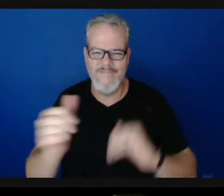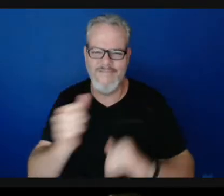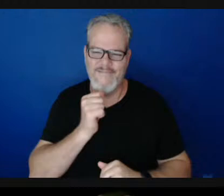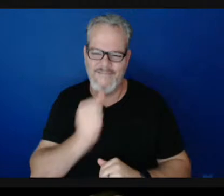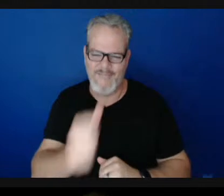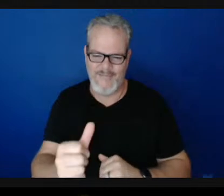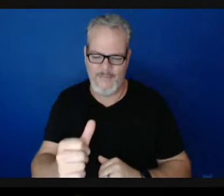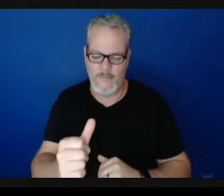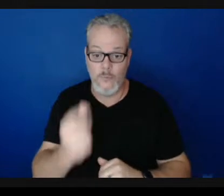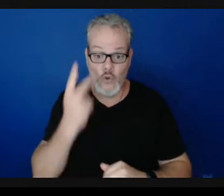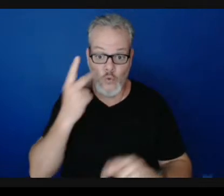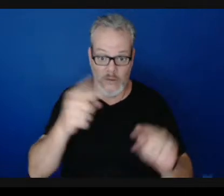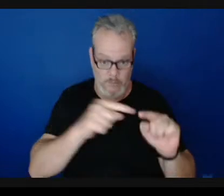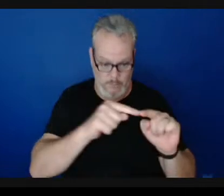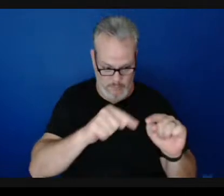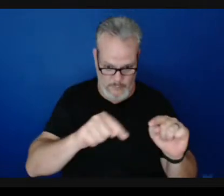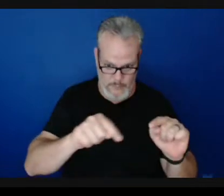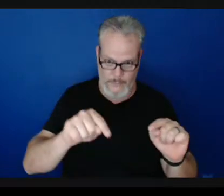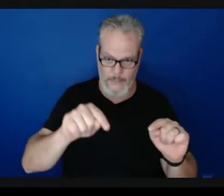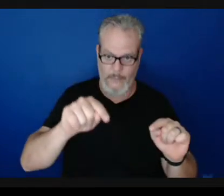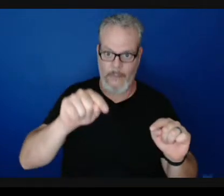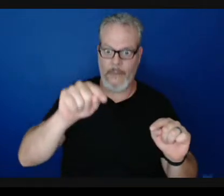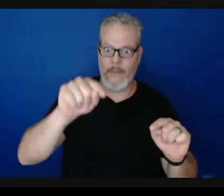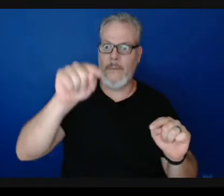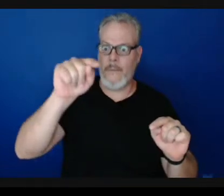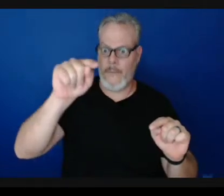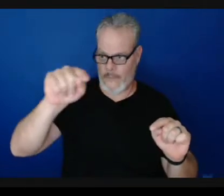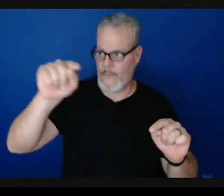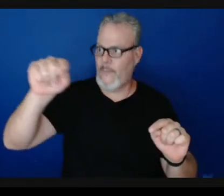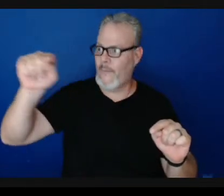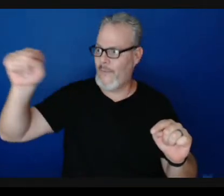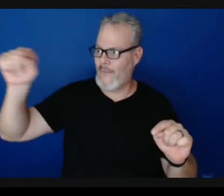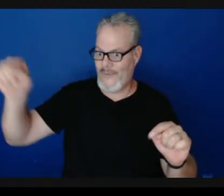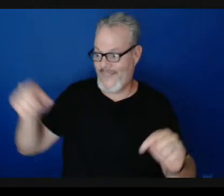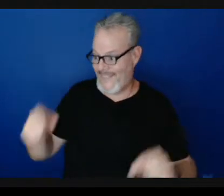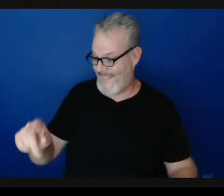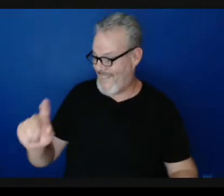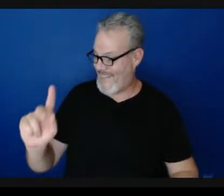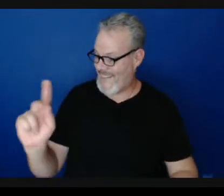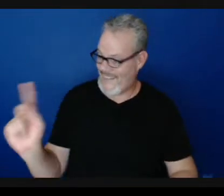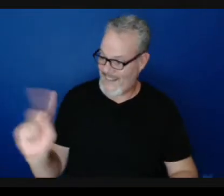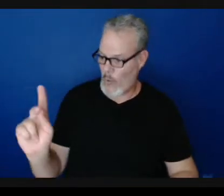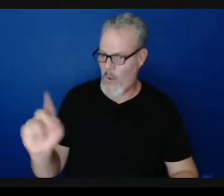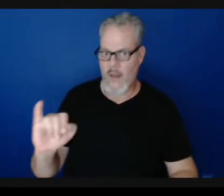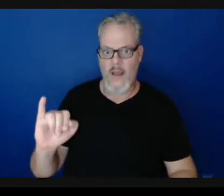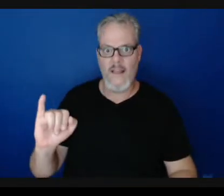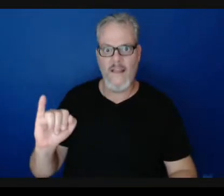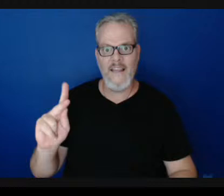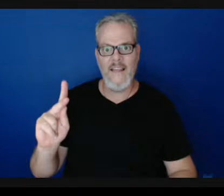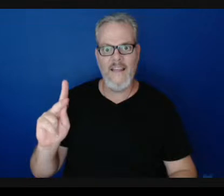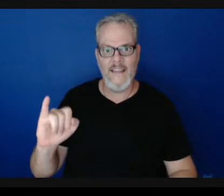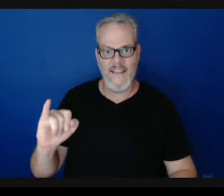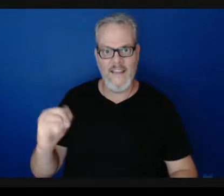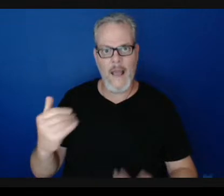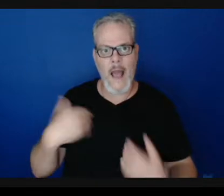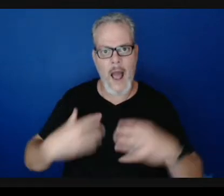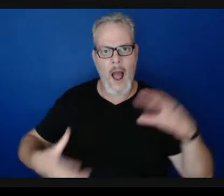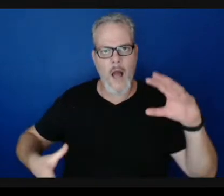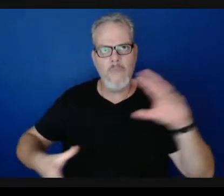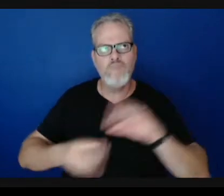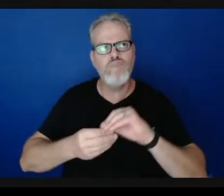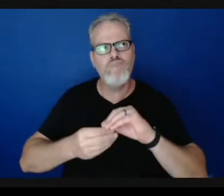there were, in the case of Kīlauea, 17 eruptive phases over a little bit more than a